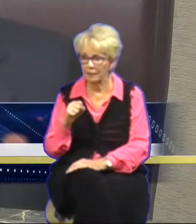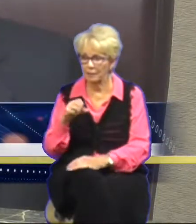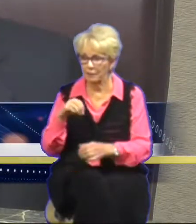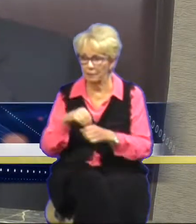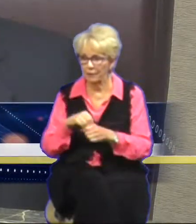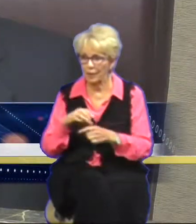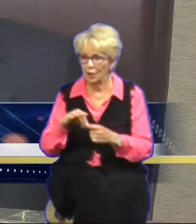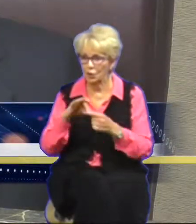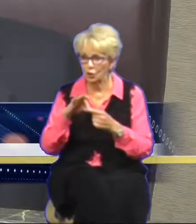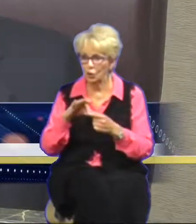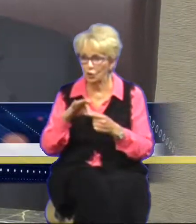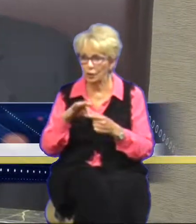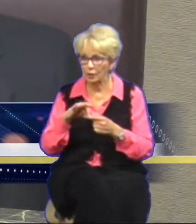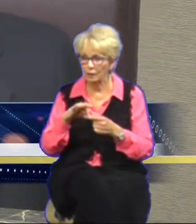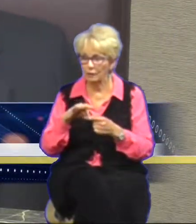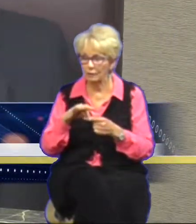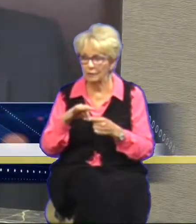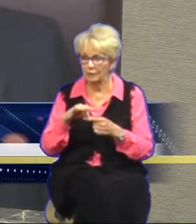in certain